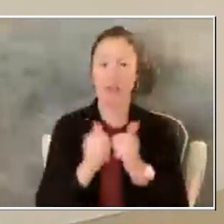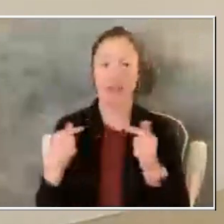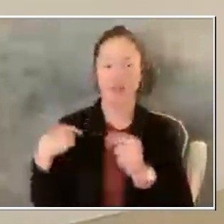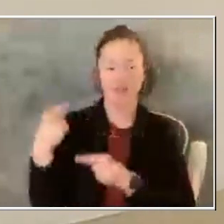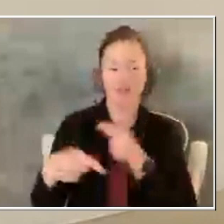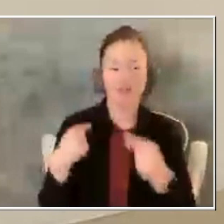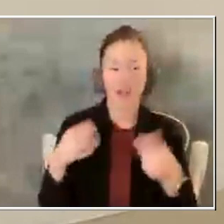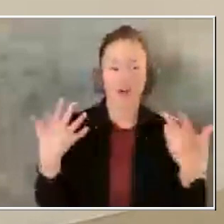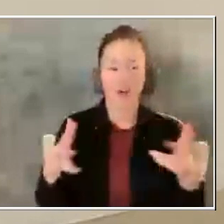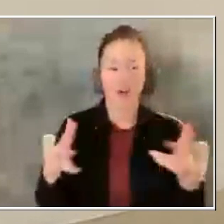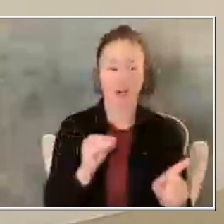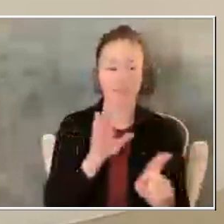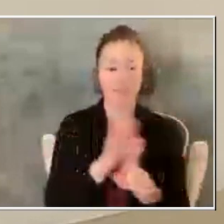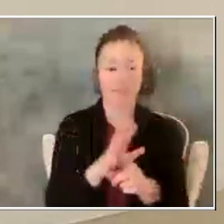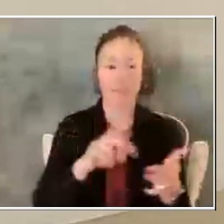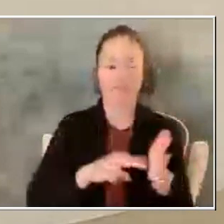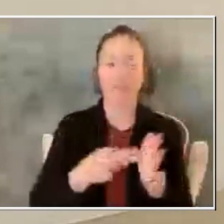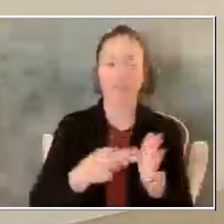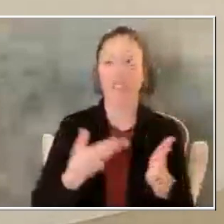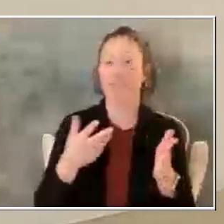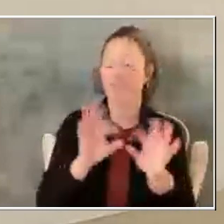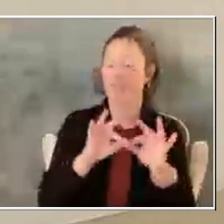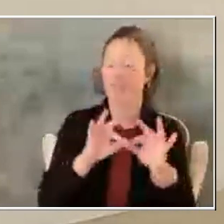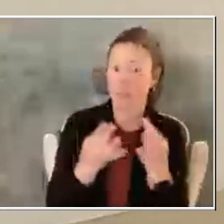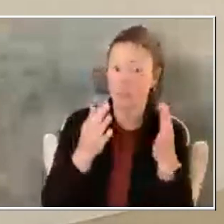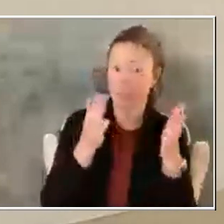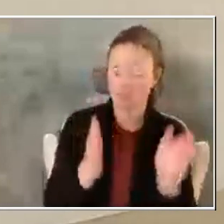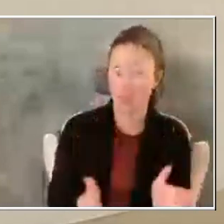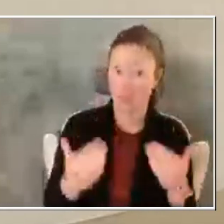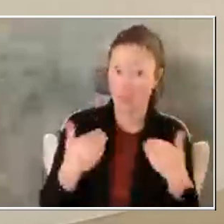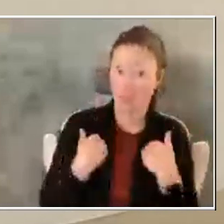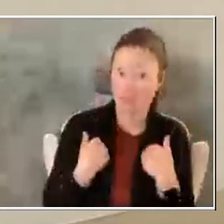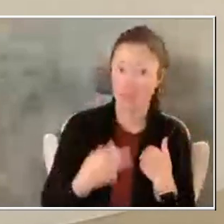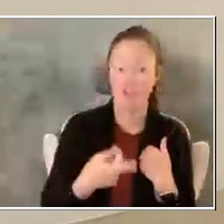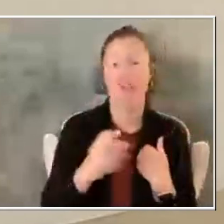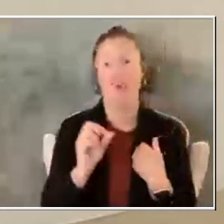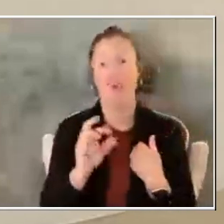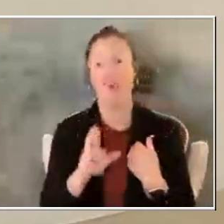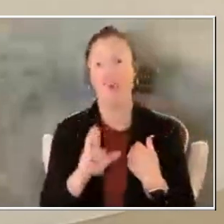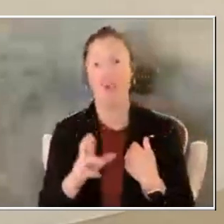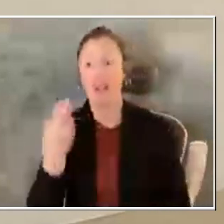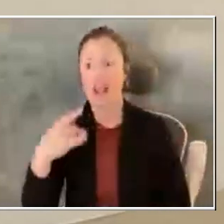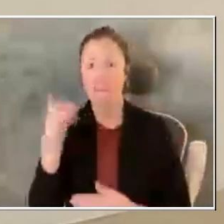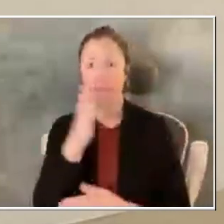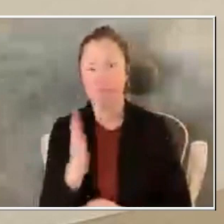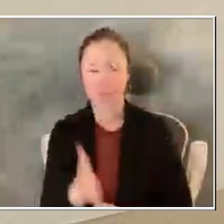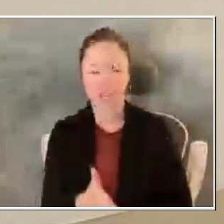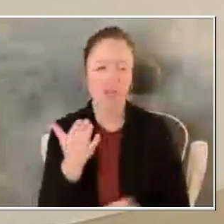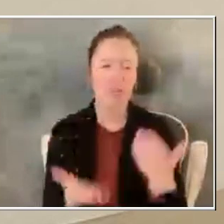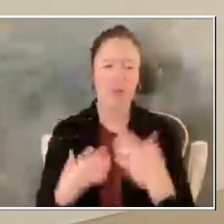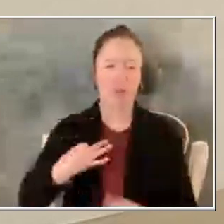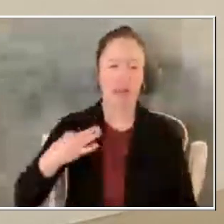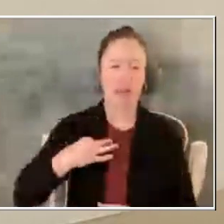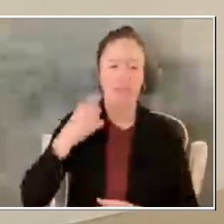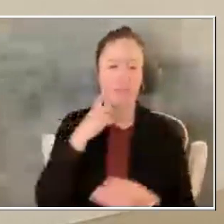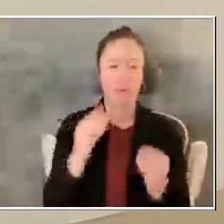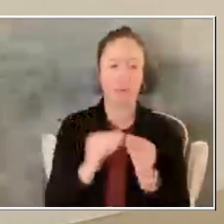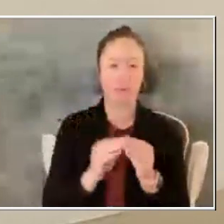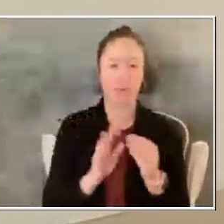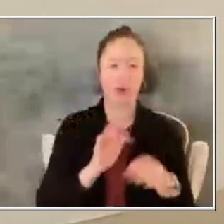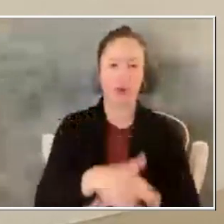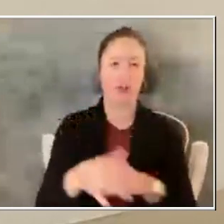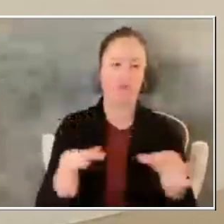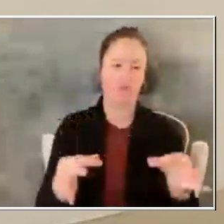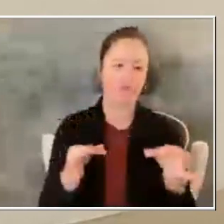if that patient has a family member with osteoporosis or a history of a hip fracture, they might be a candidate for earlier screening.